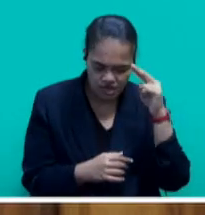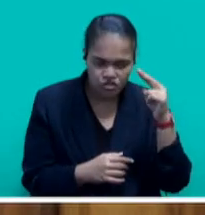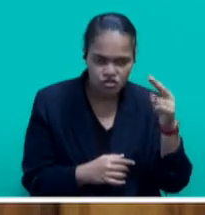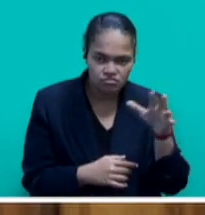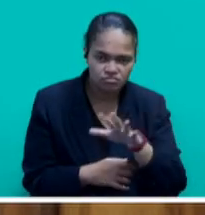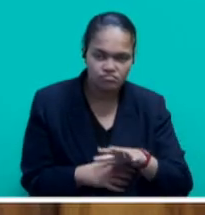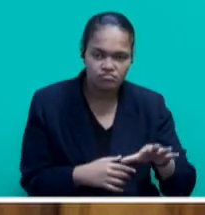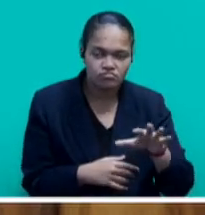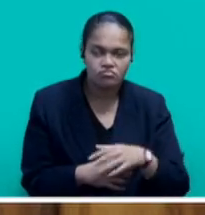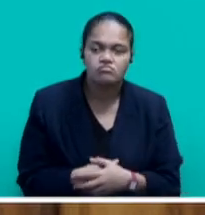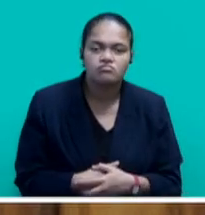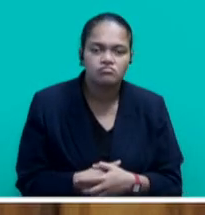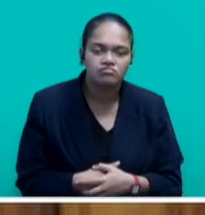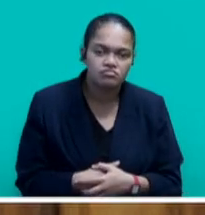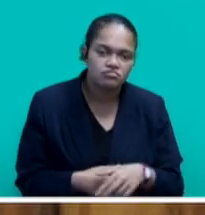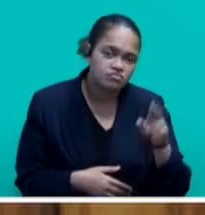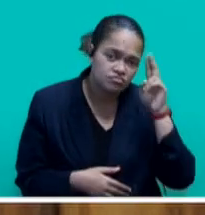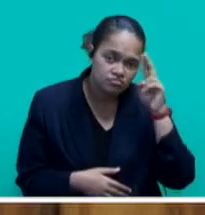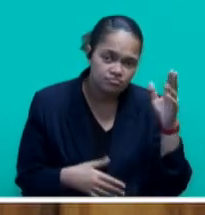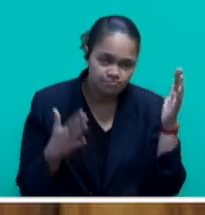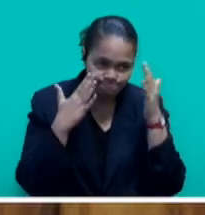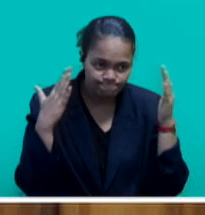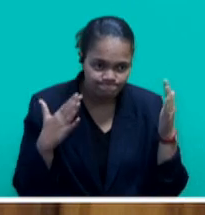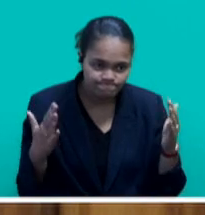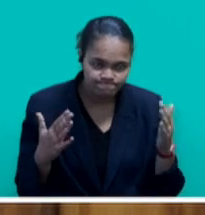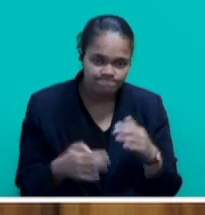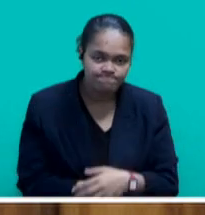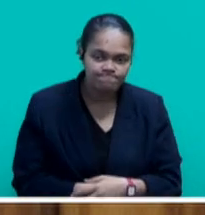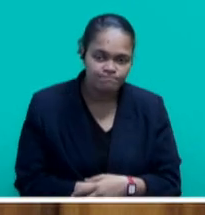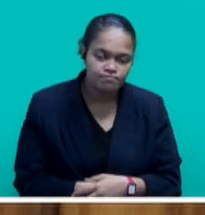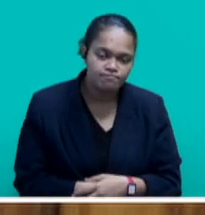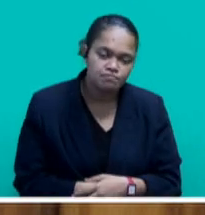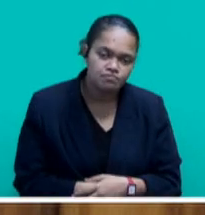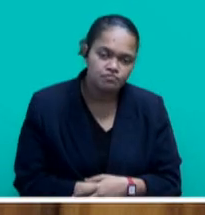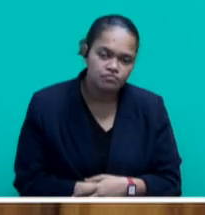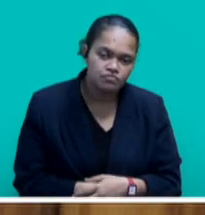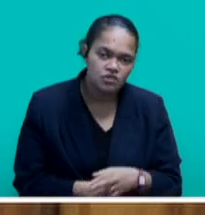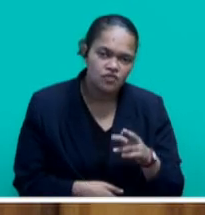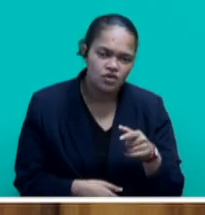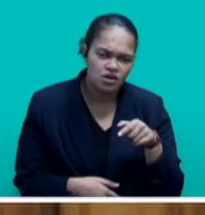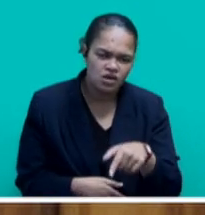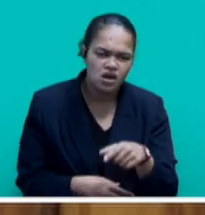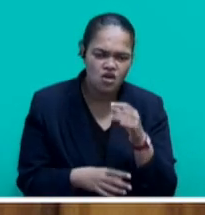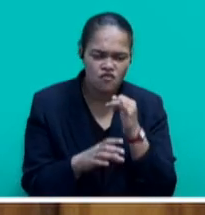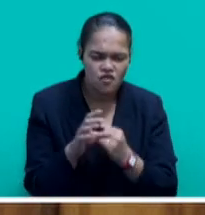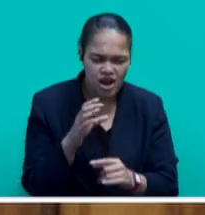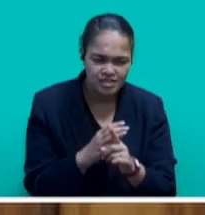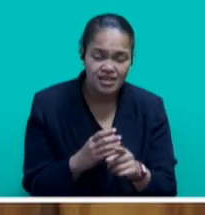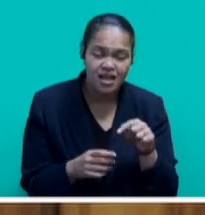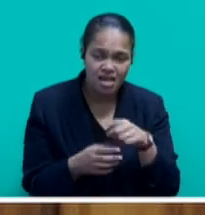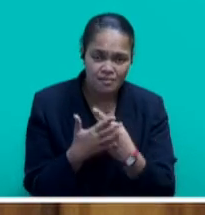sir, despite the continued impact from the crisis, including climate change and external